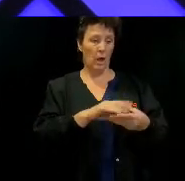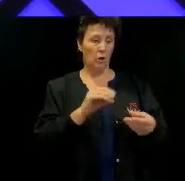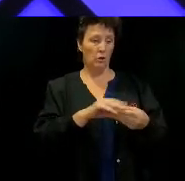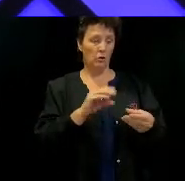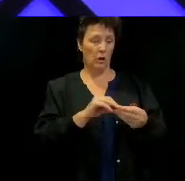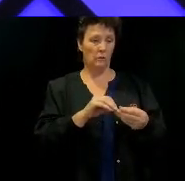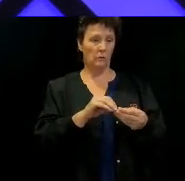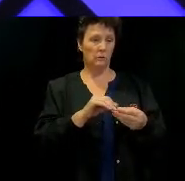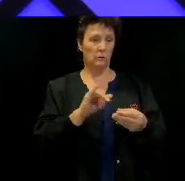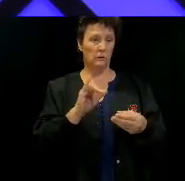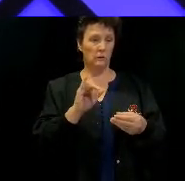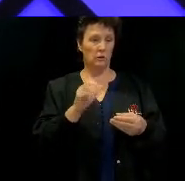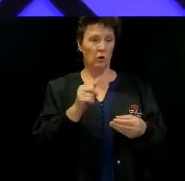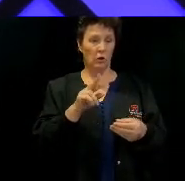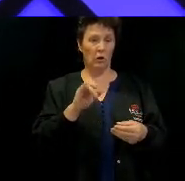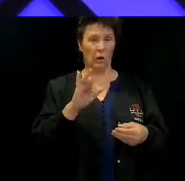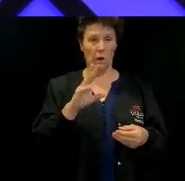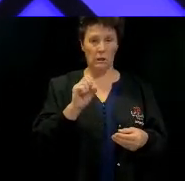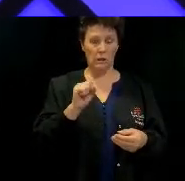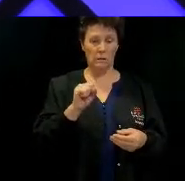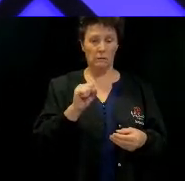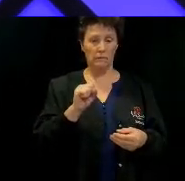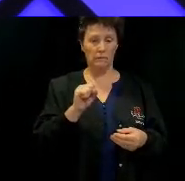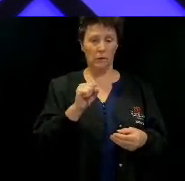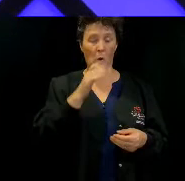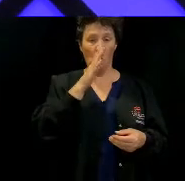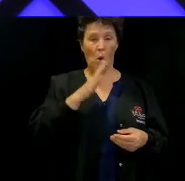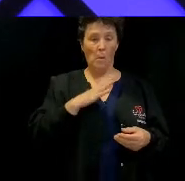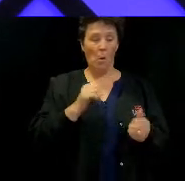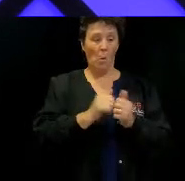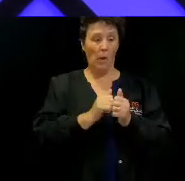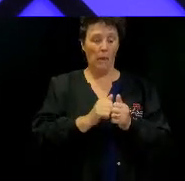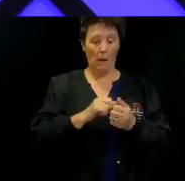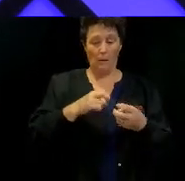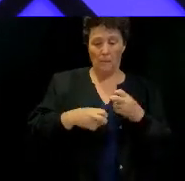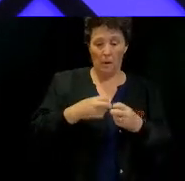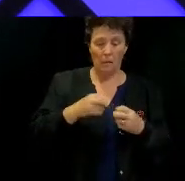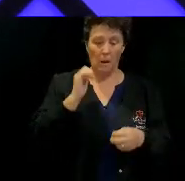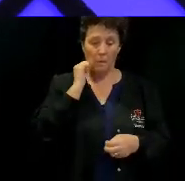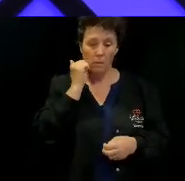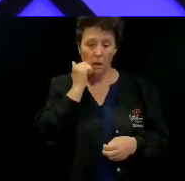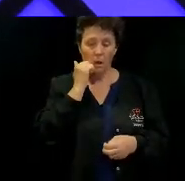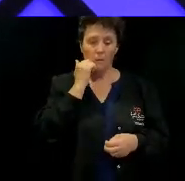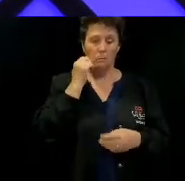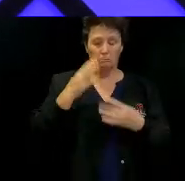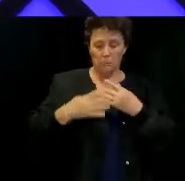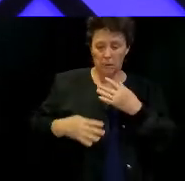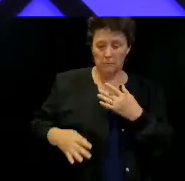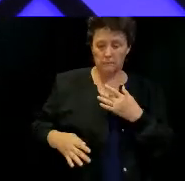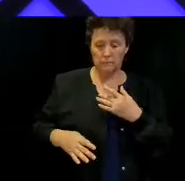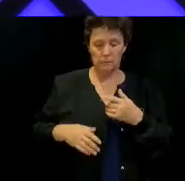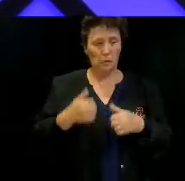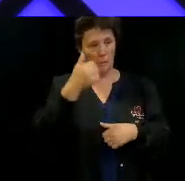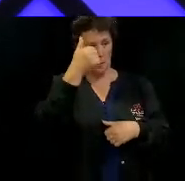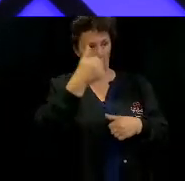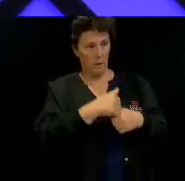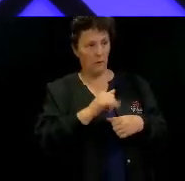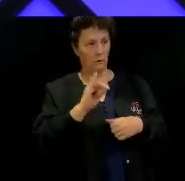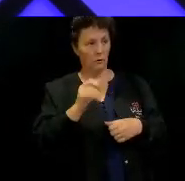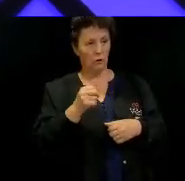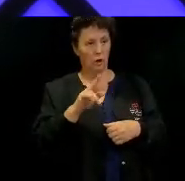Jairus, right? The story of the woman with the issue of blood comes in, touches. Remember Jairus,